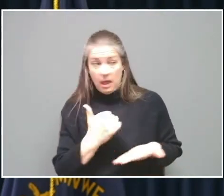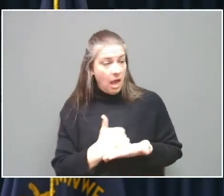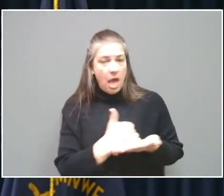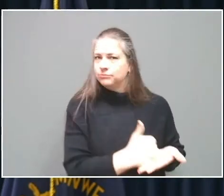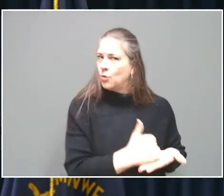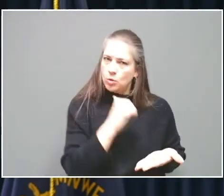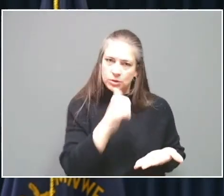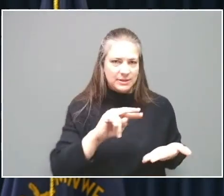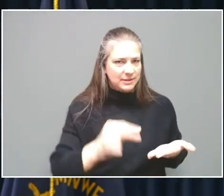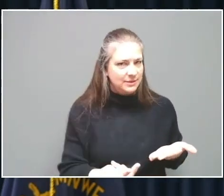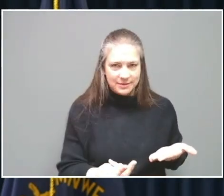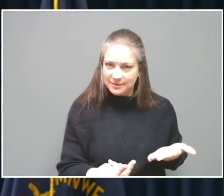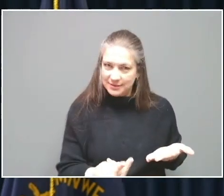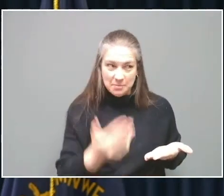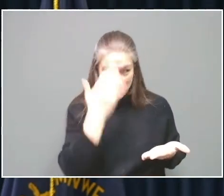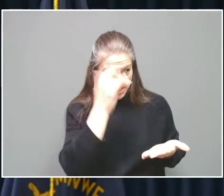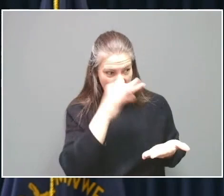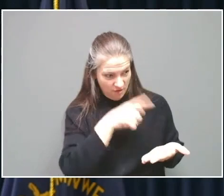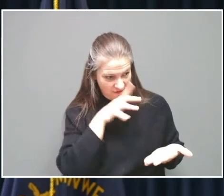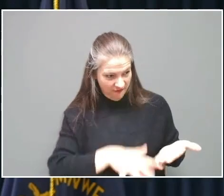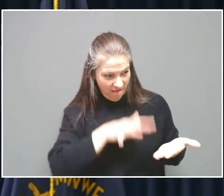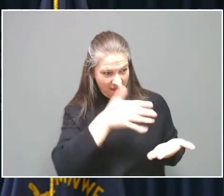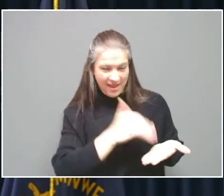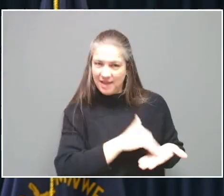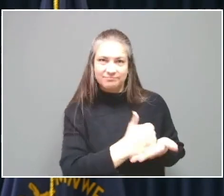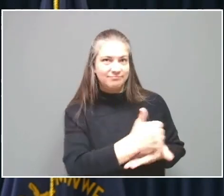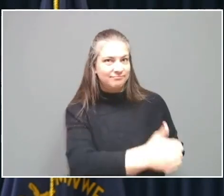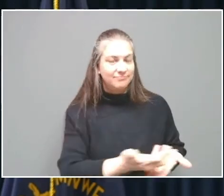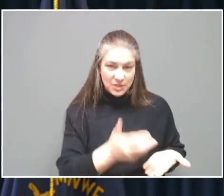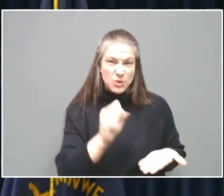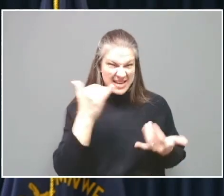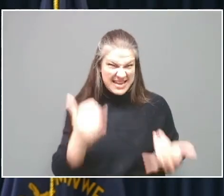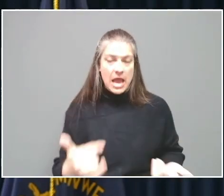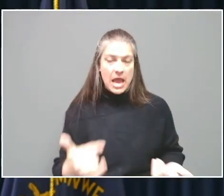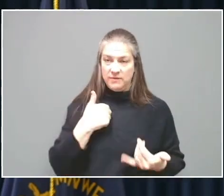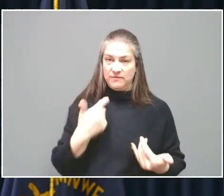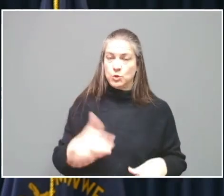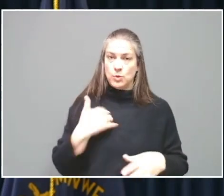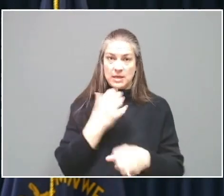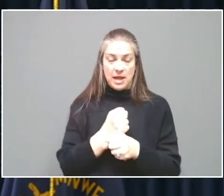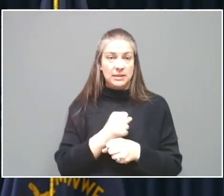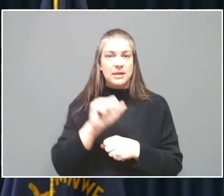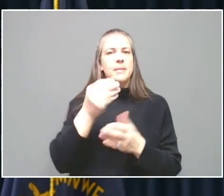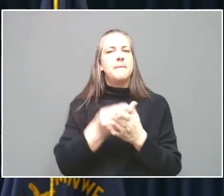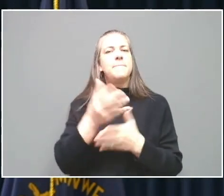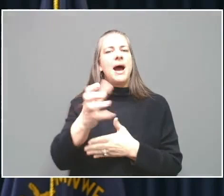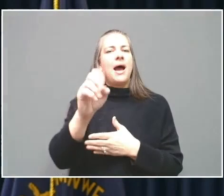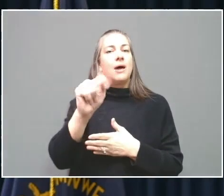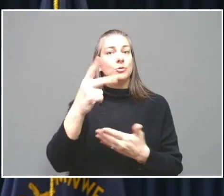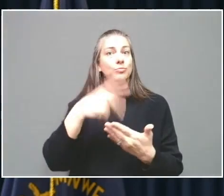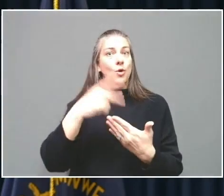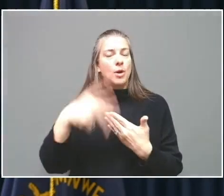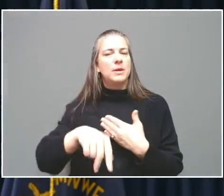likely to flood again. As of this week, we have over $10 million in awards approved for the buyout program. That is just shy